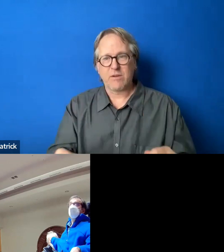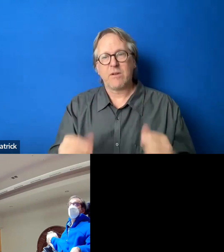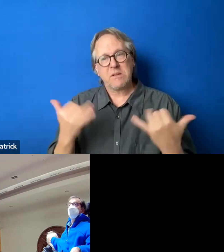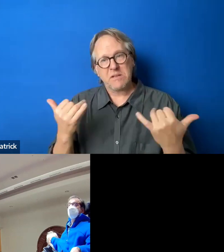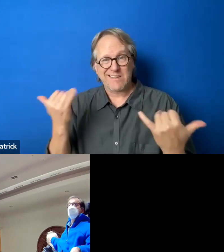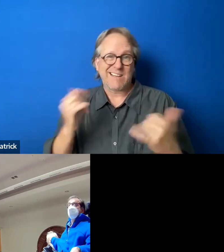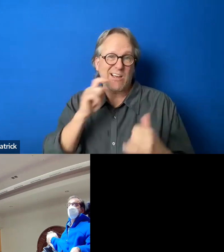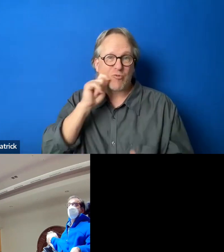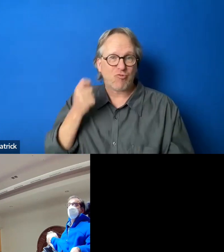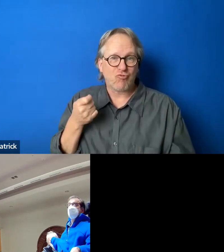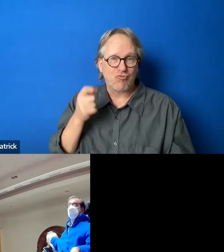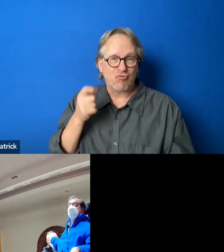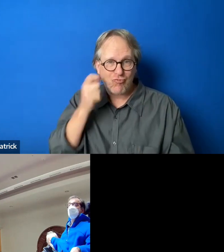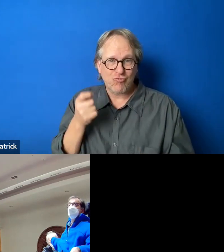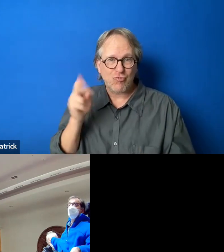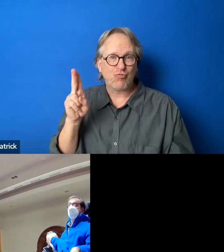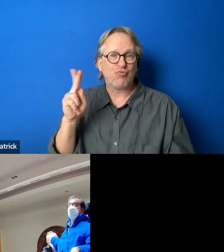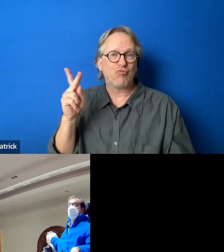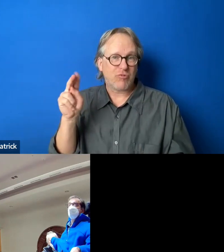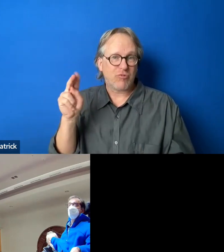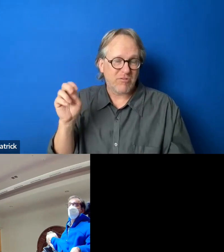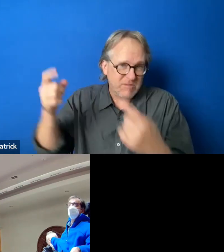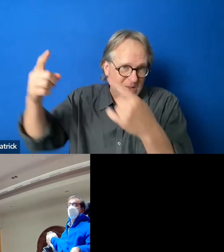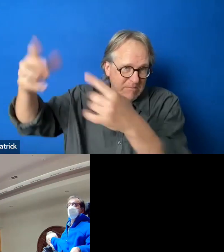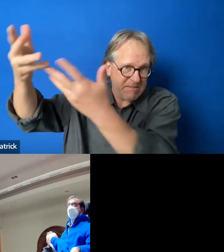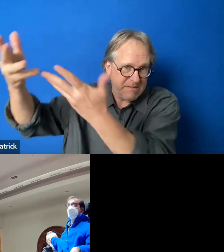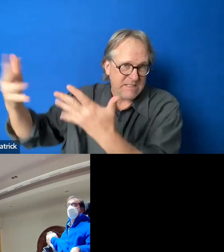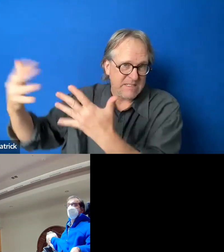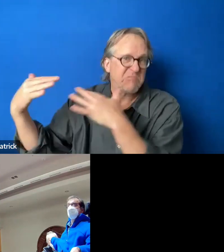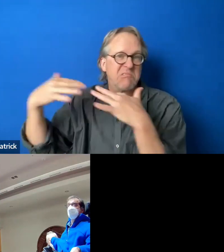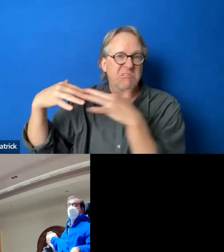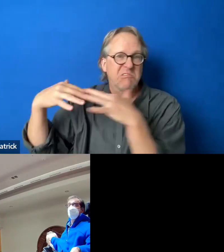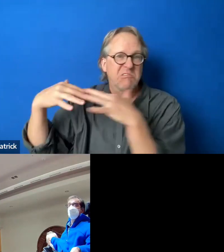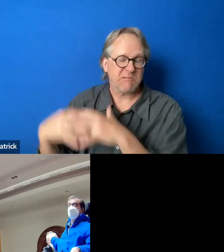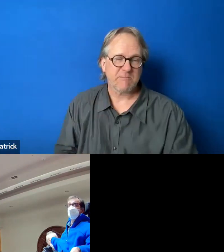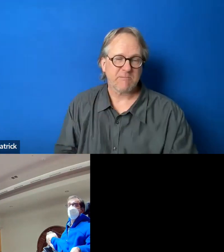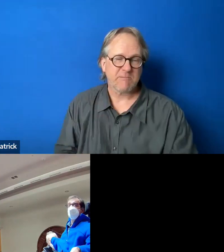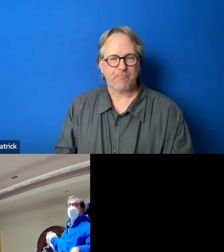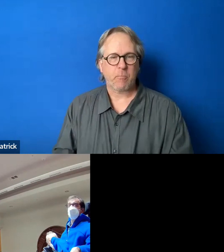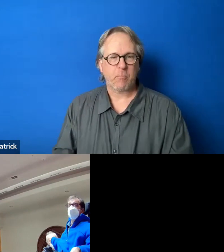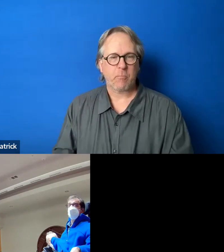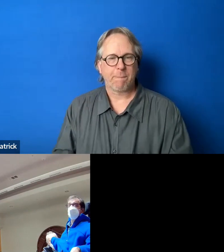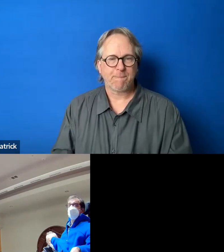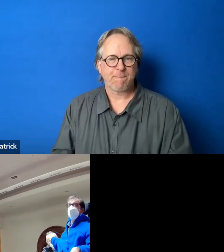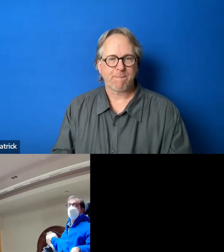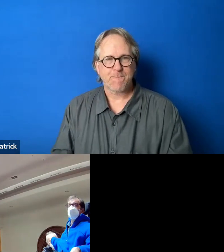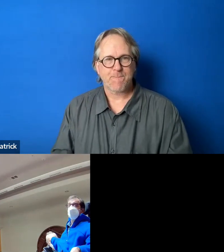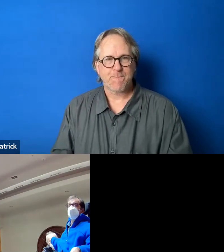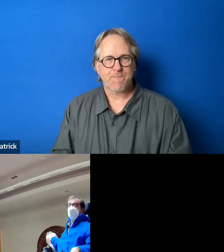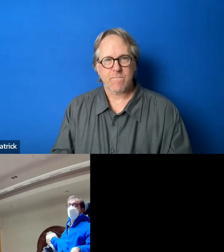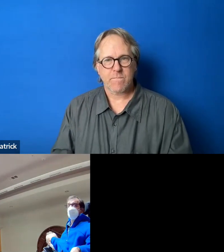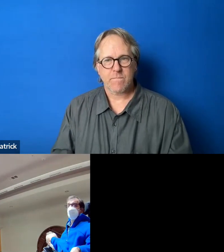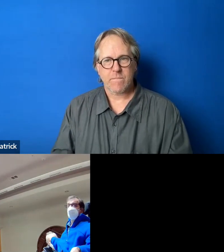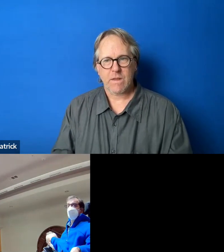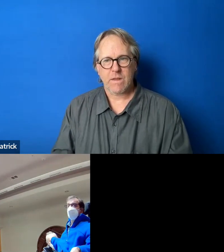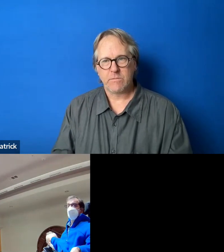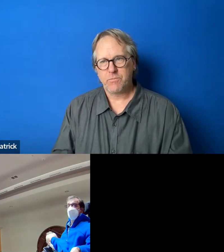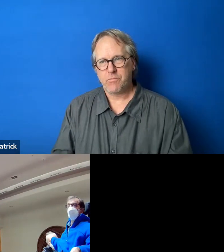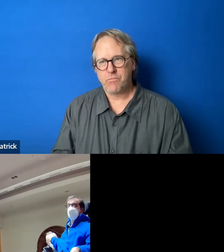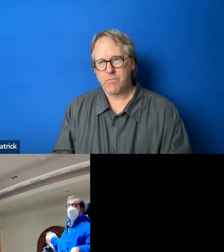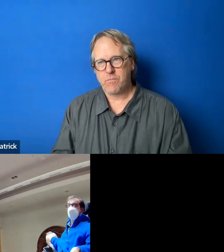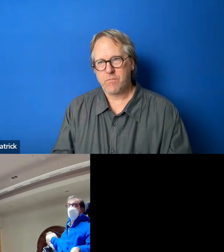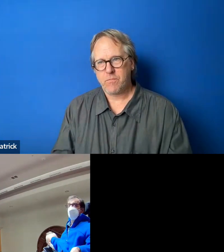Ukraine. And I would add, caught up by shootings